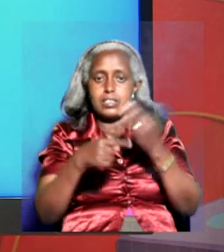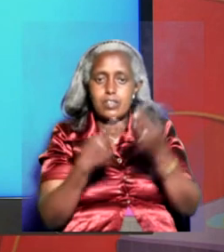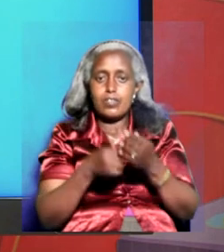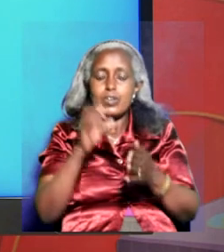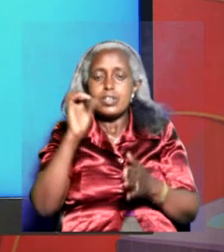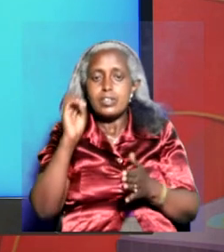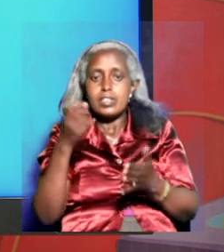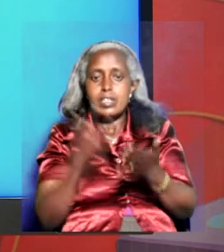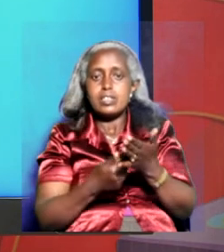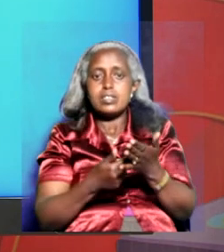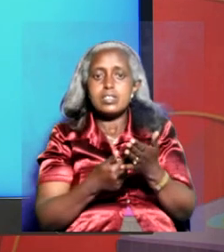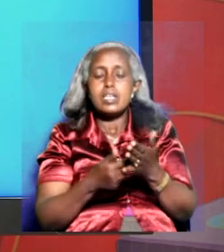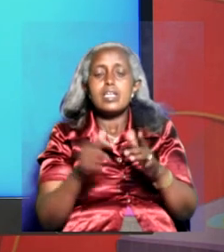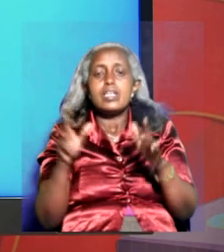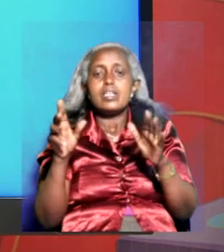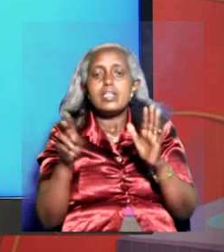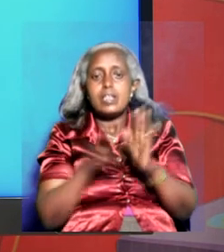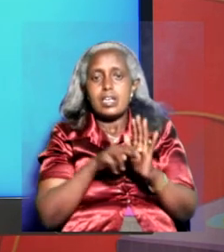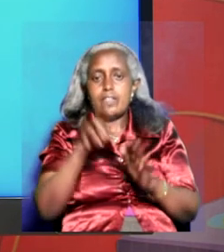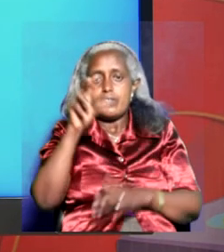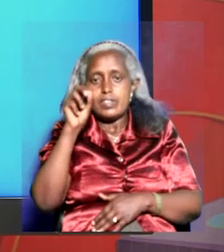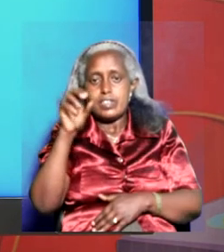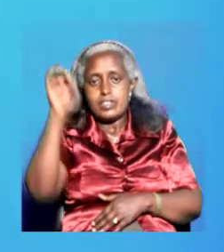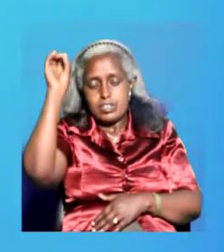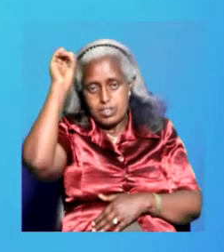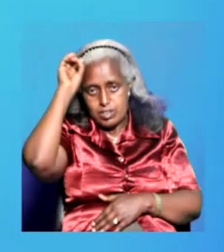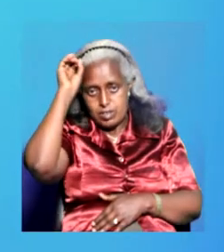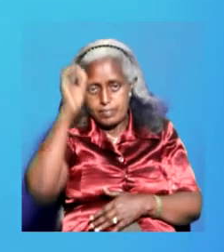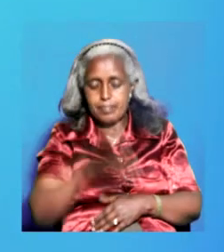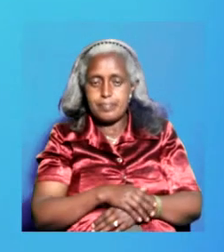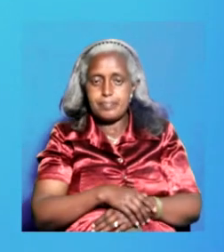theta in this case is -30 degree.